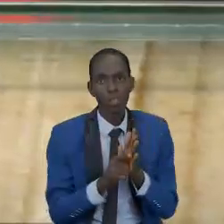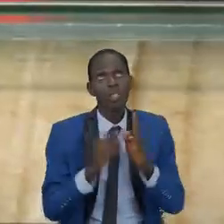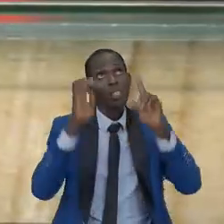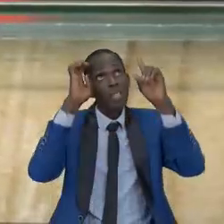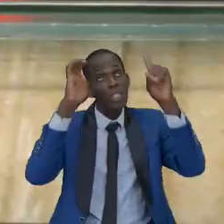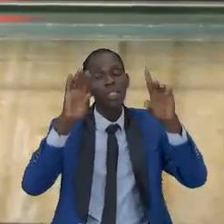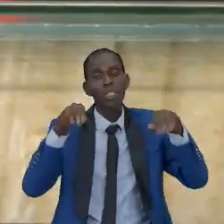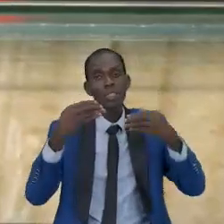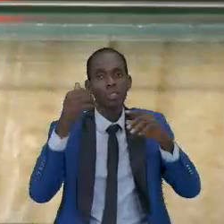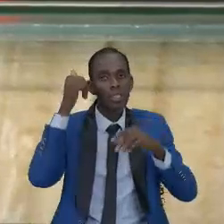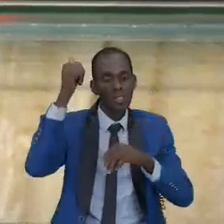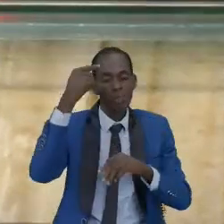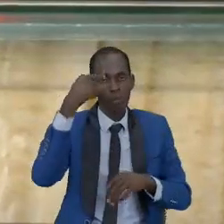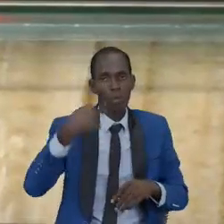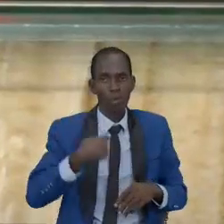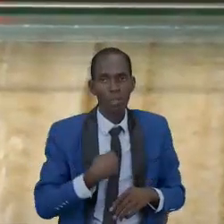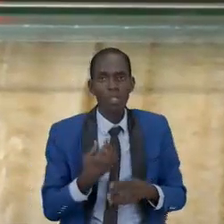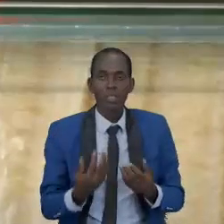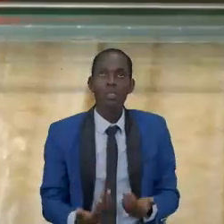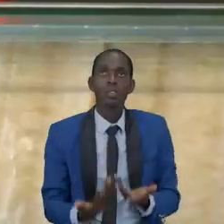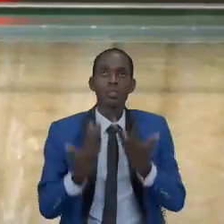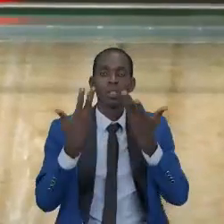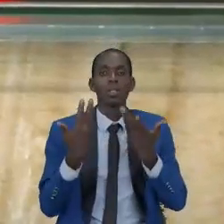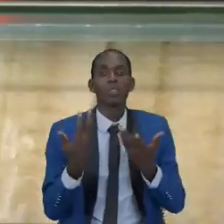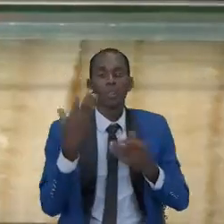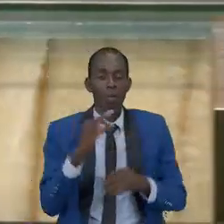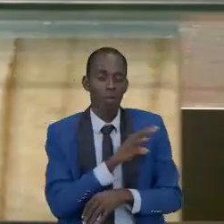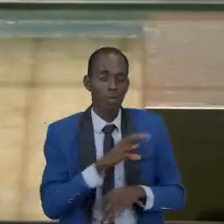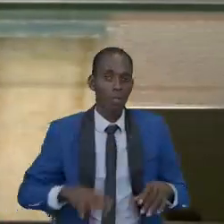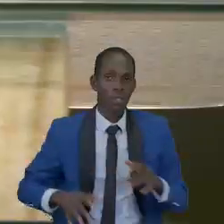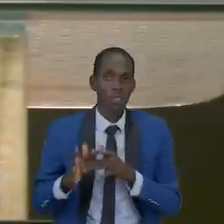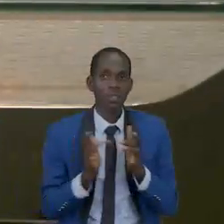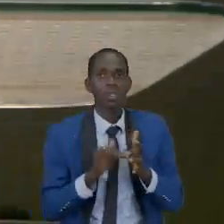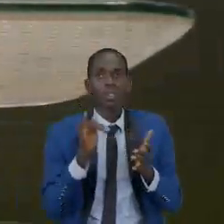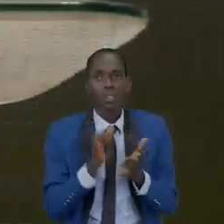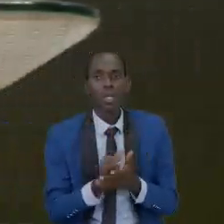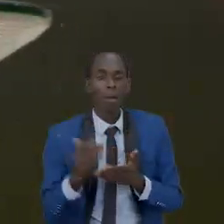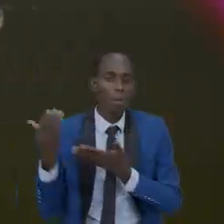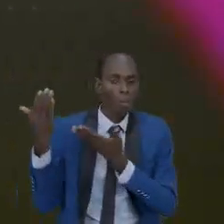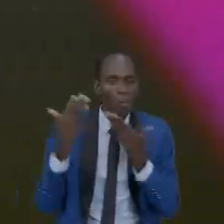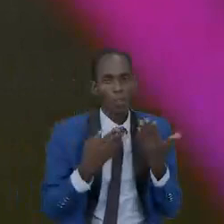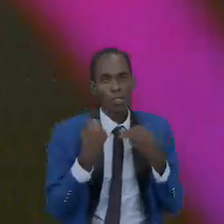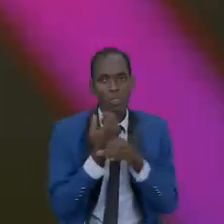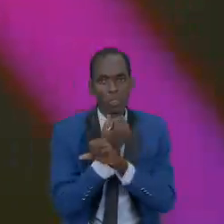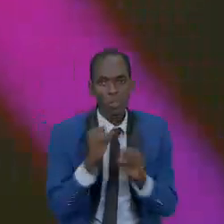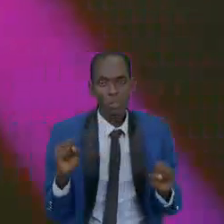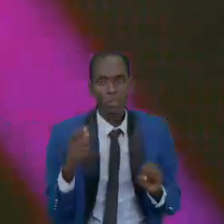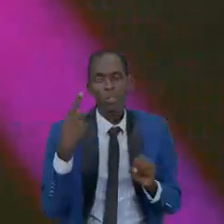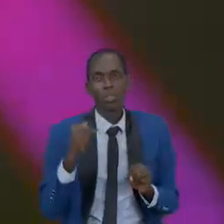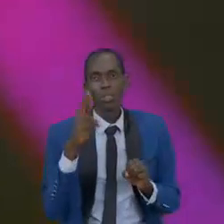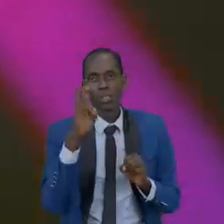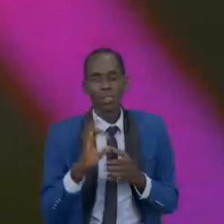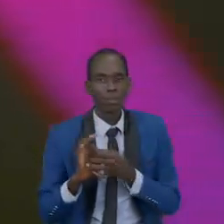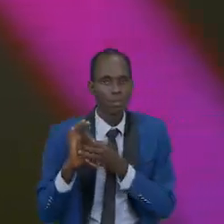me, is the sacrifice of Jesus Christ that brought the justification, the